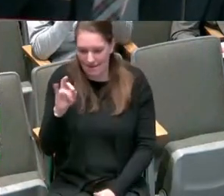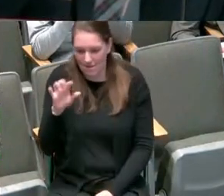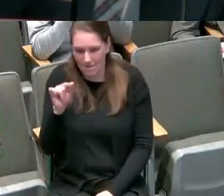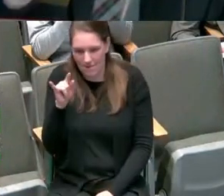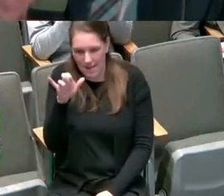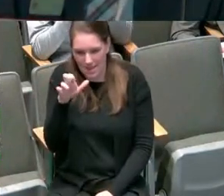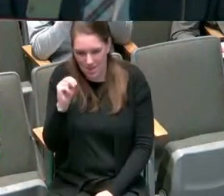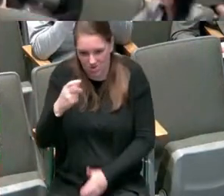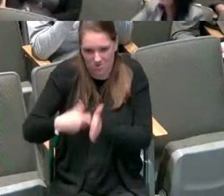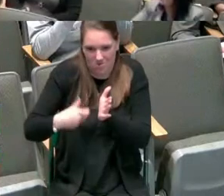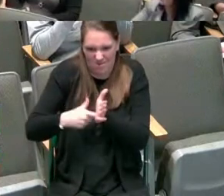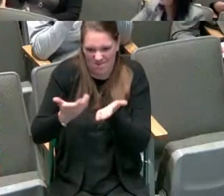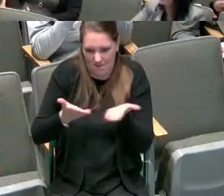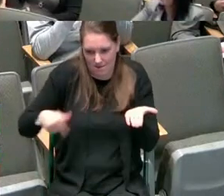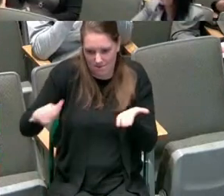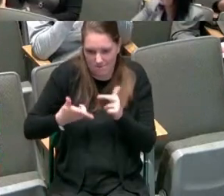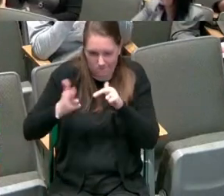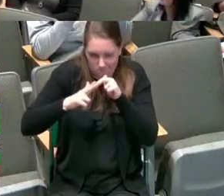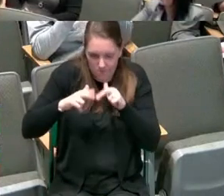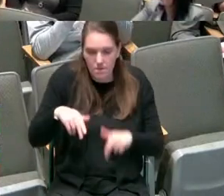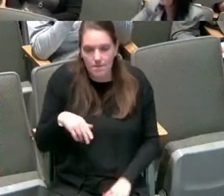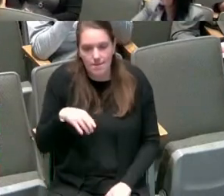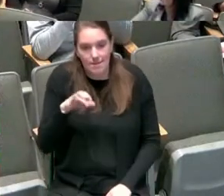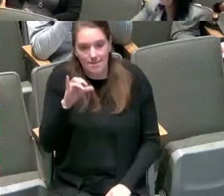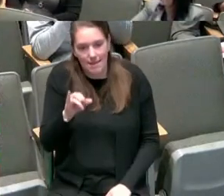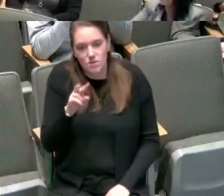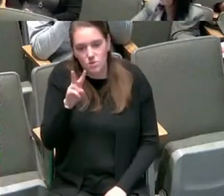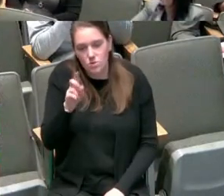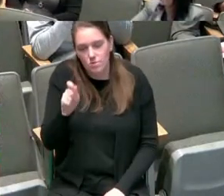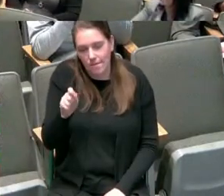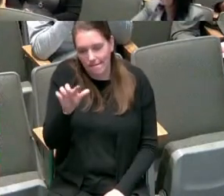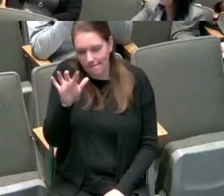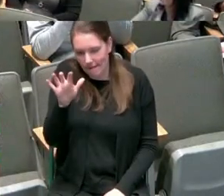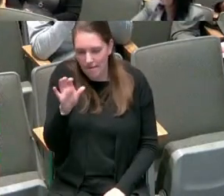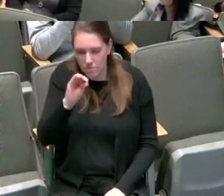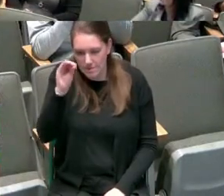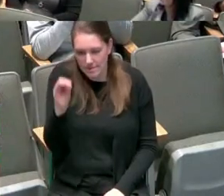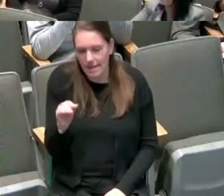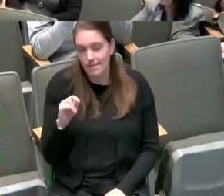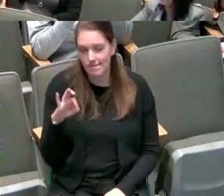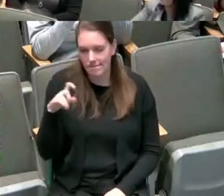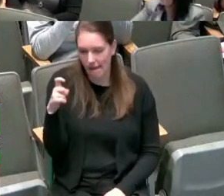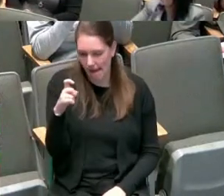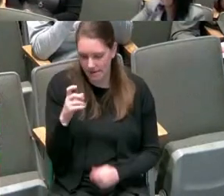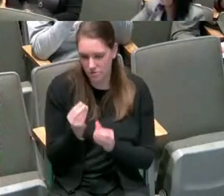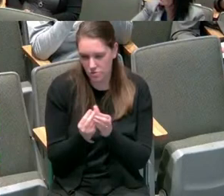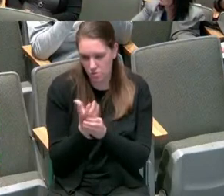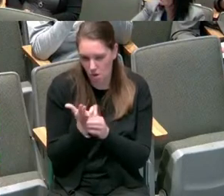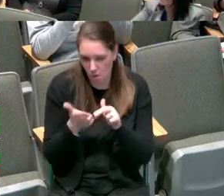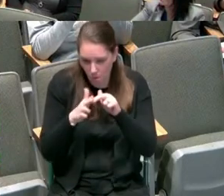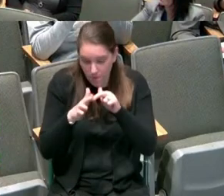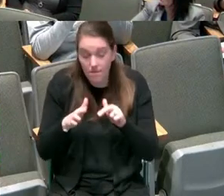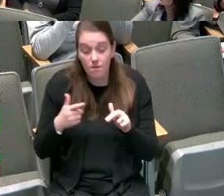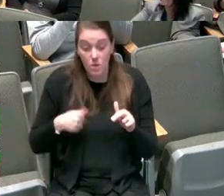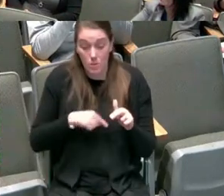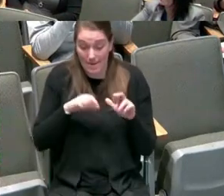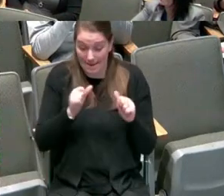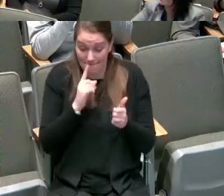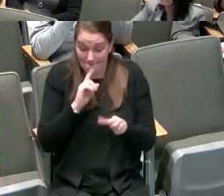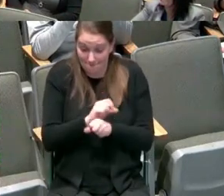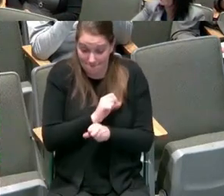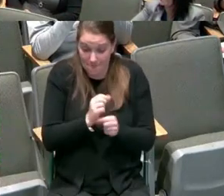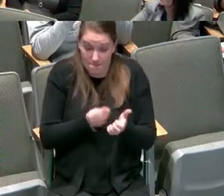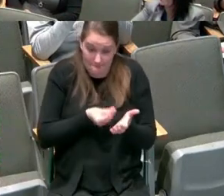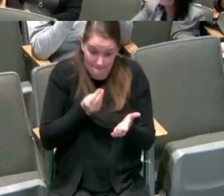exceeds proposition two and a half limits of two and a half percent tax growth really the only way we can fund substantial